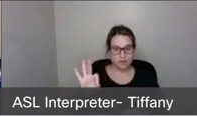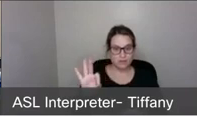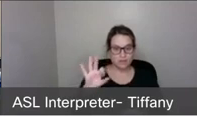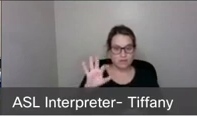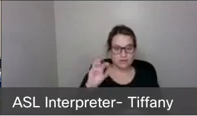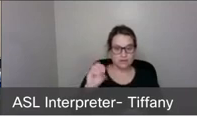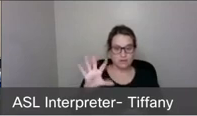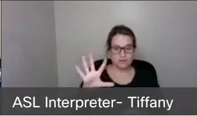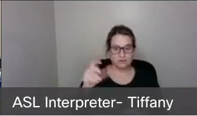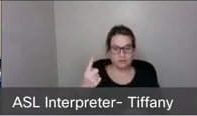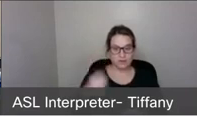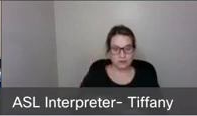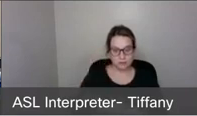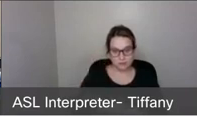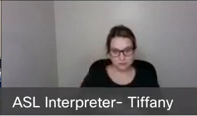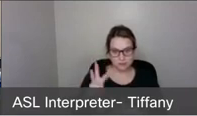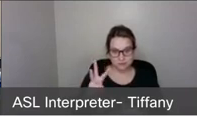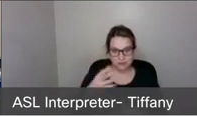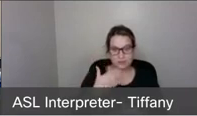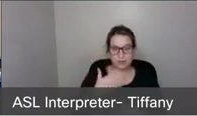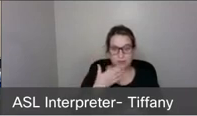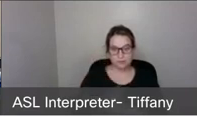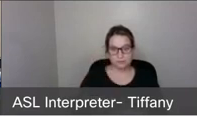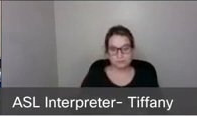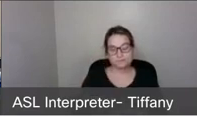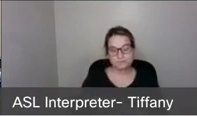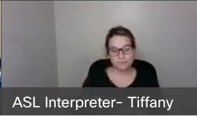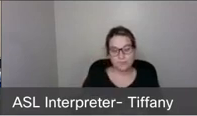LDF051 for LD6. Thank you very much.